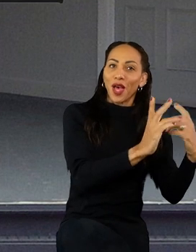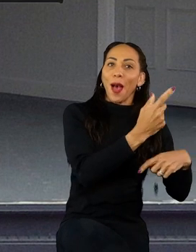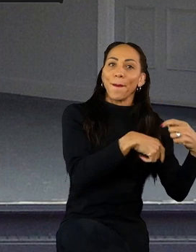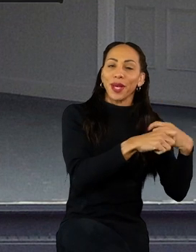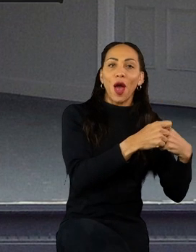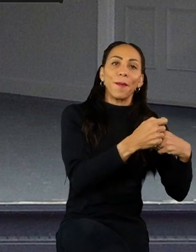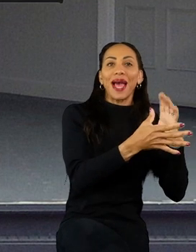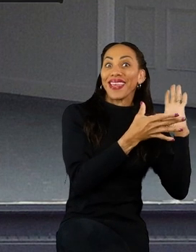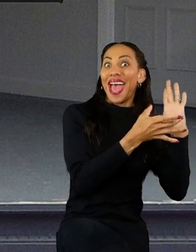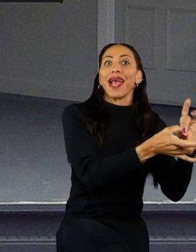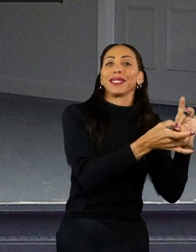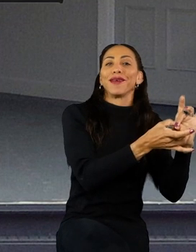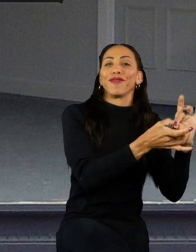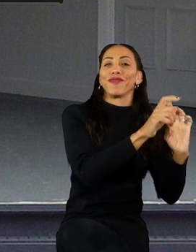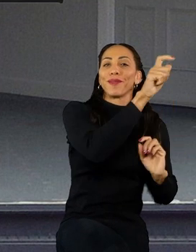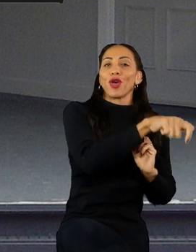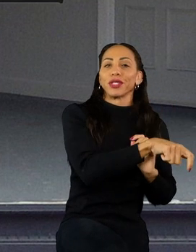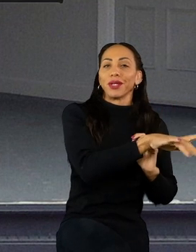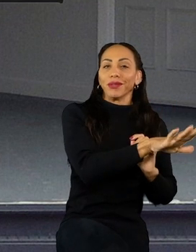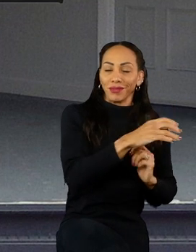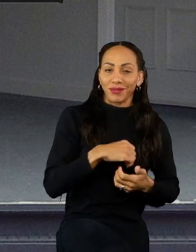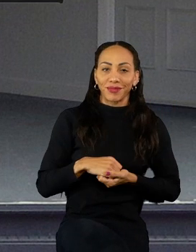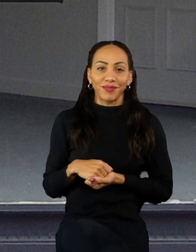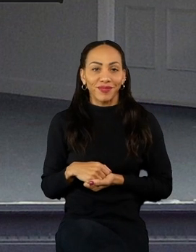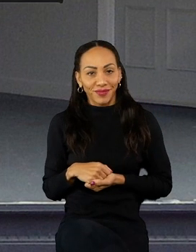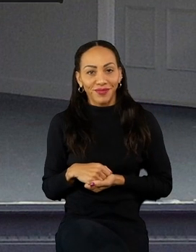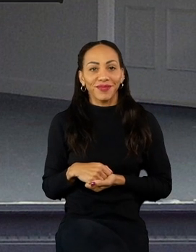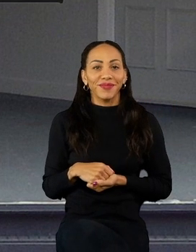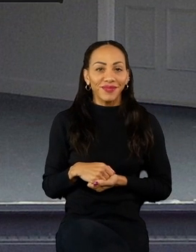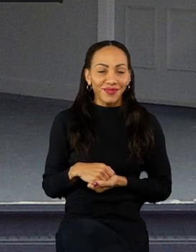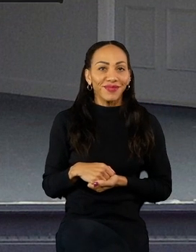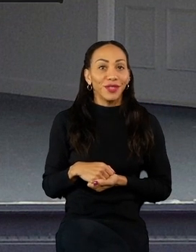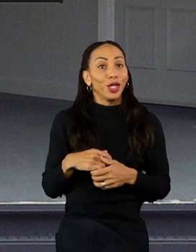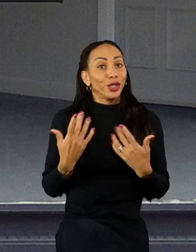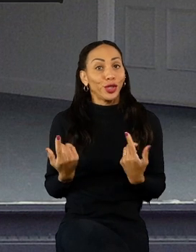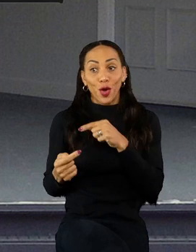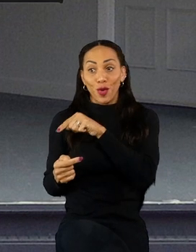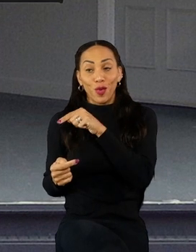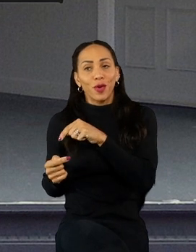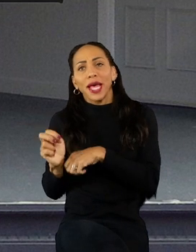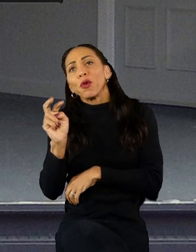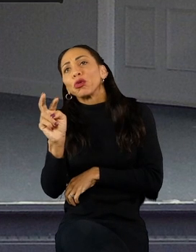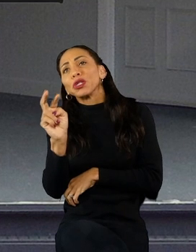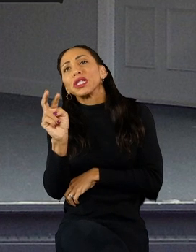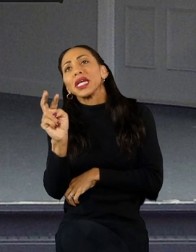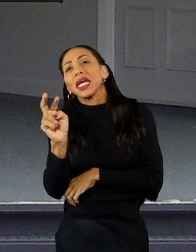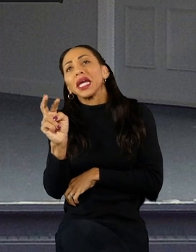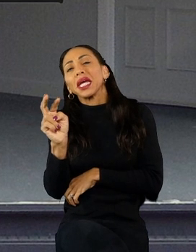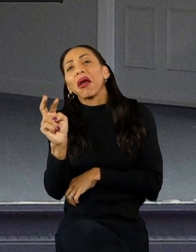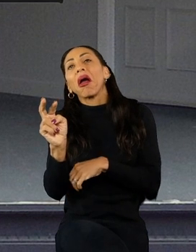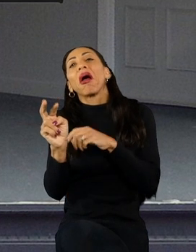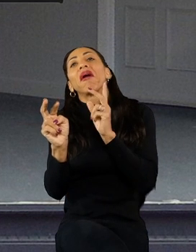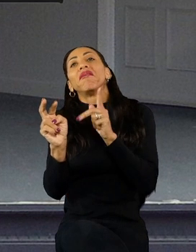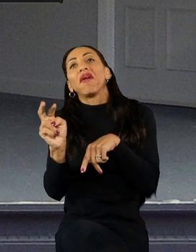that booth and become the active audience member. So they can then see themselves in that screen and know that that